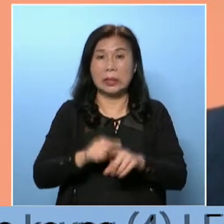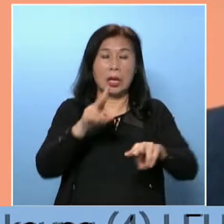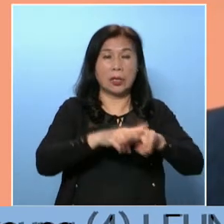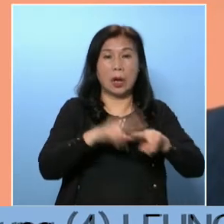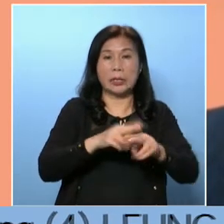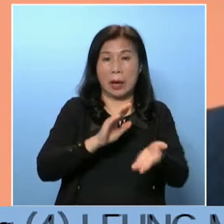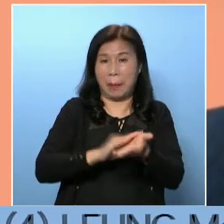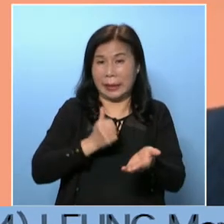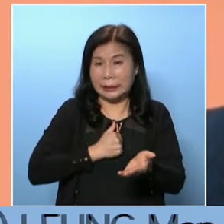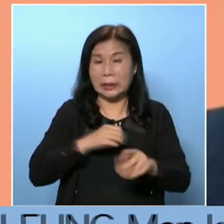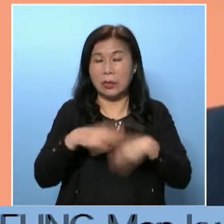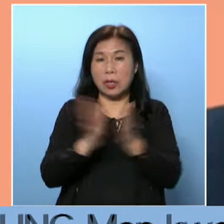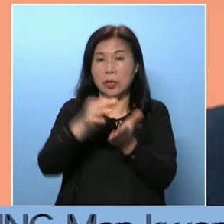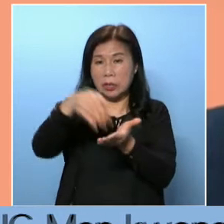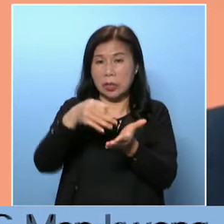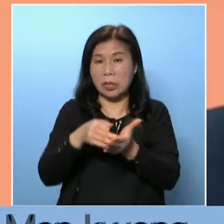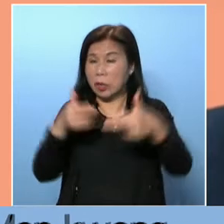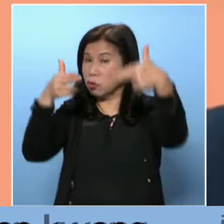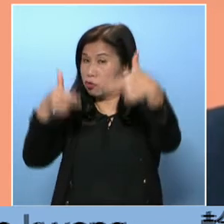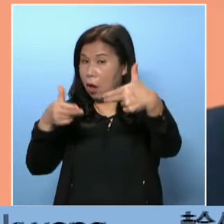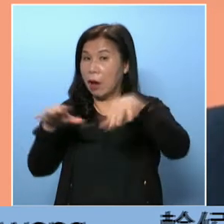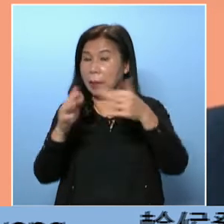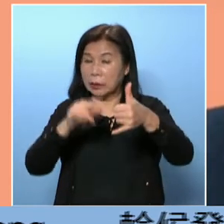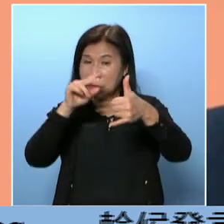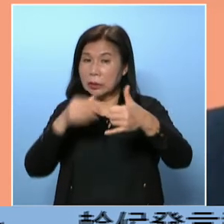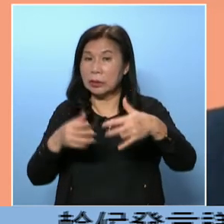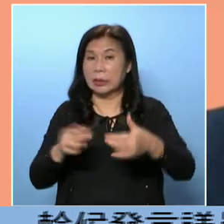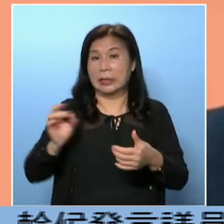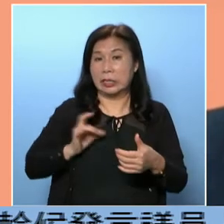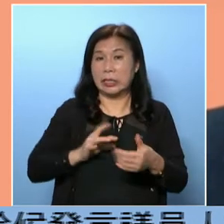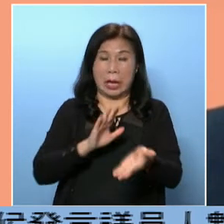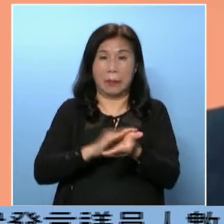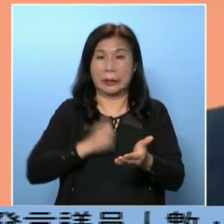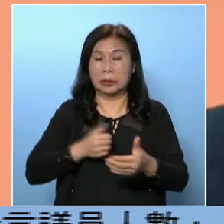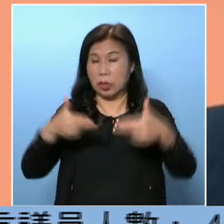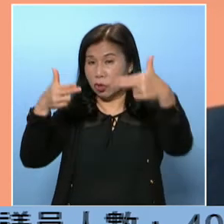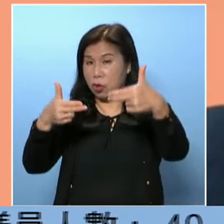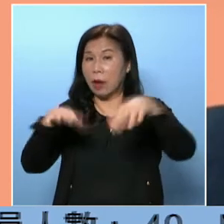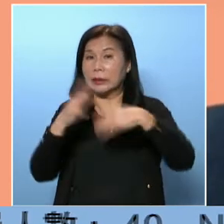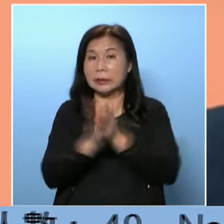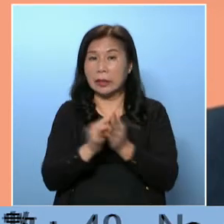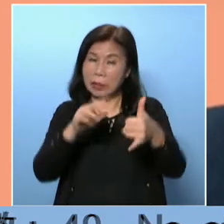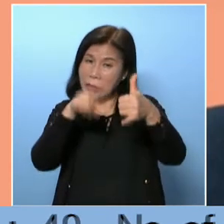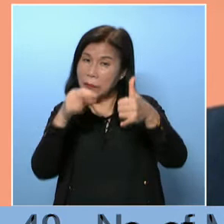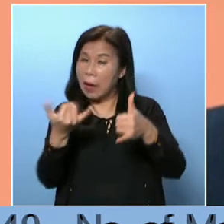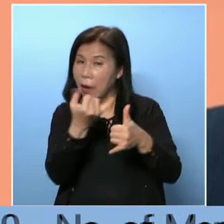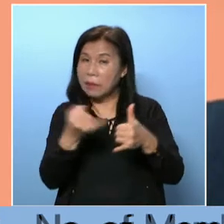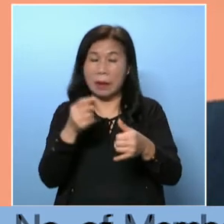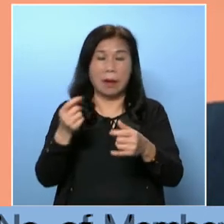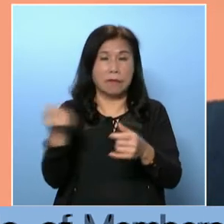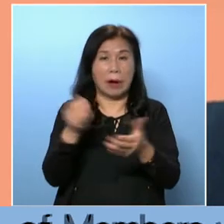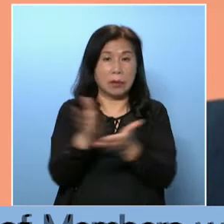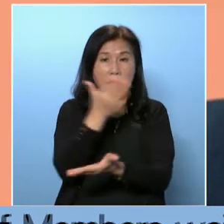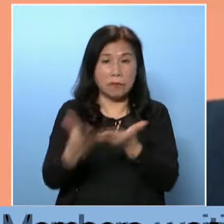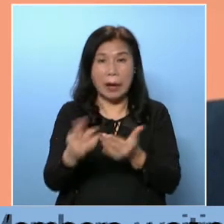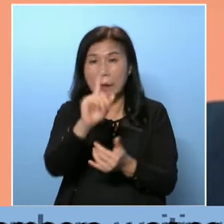enlist help from private doctors as well as doctors from the mainland to support the patients. First, we should start with the private doctors. They